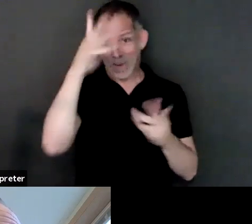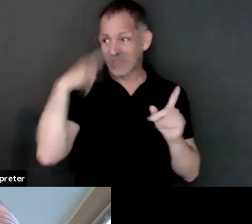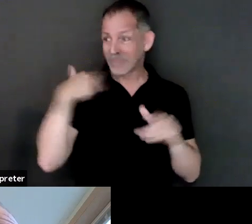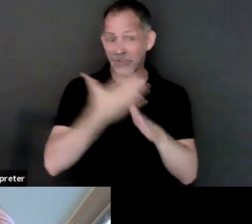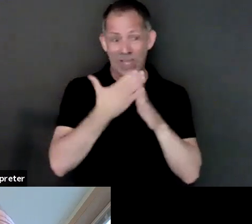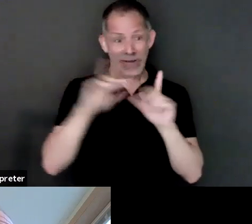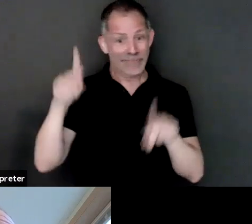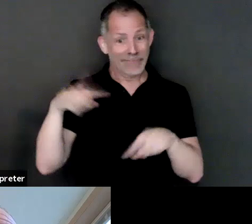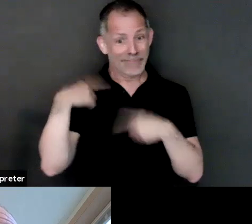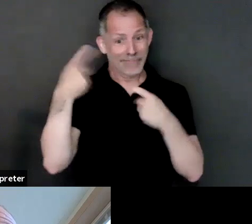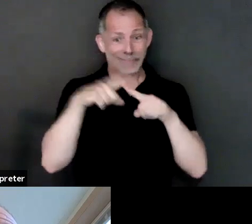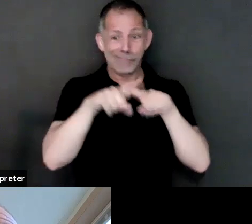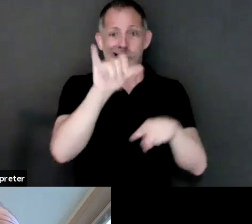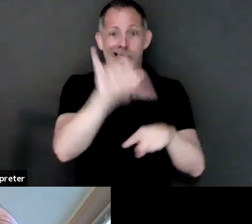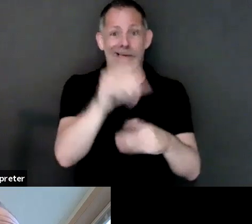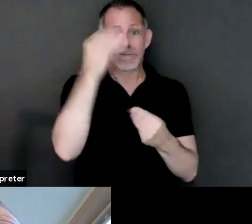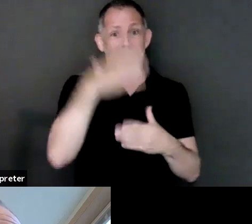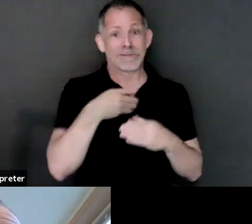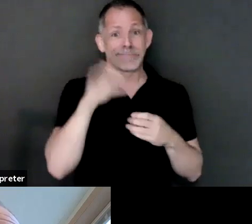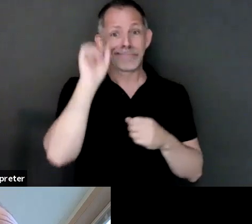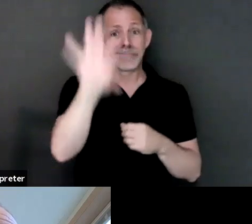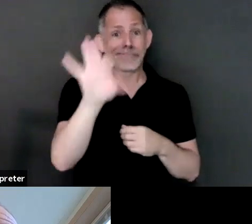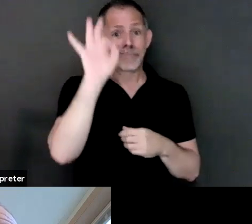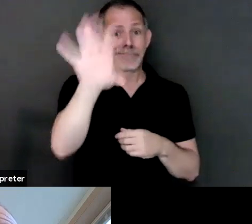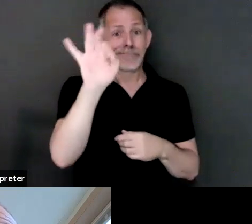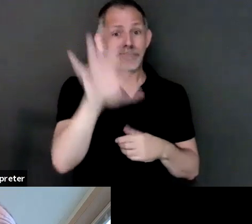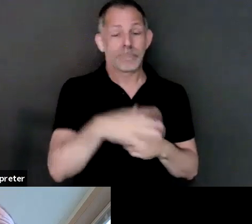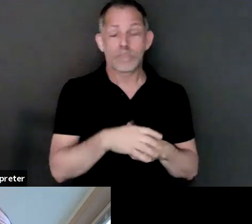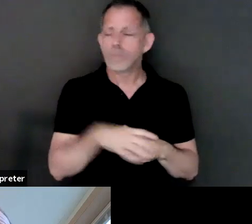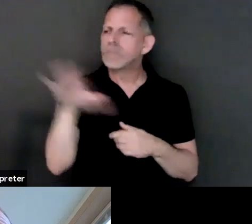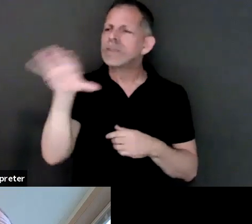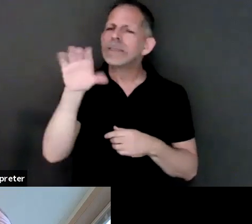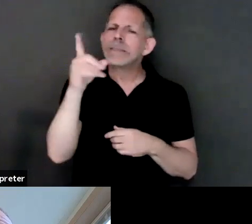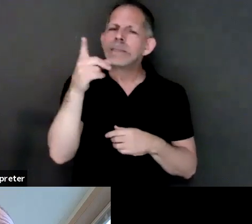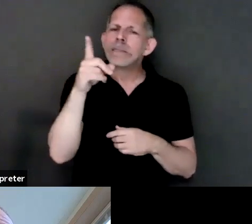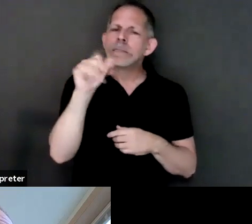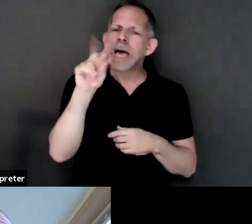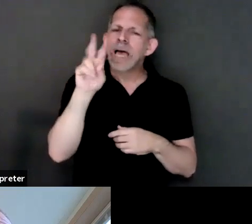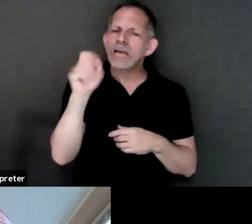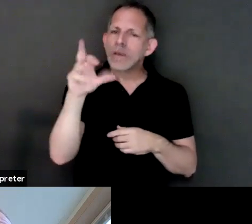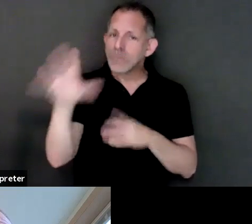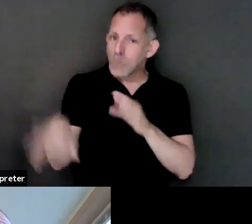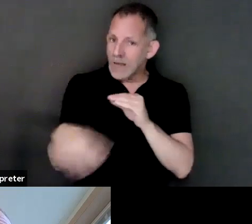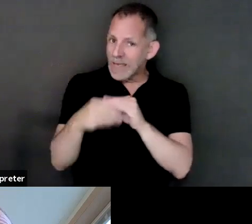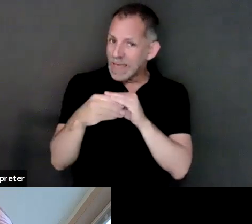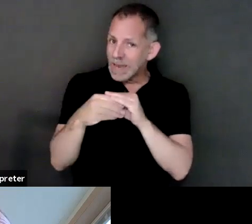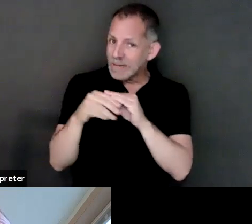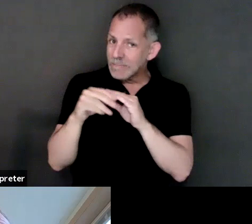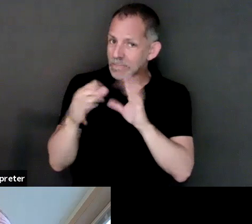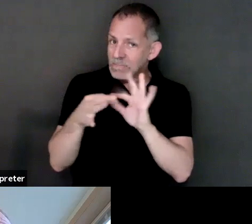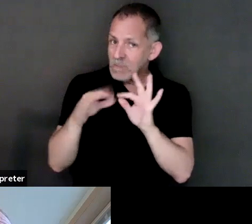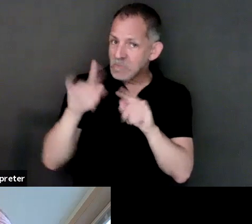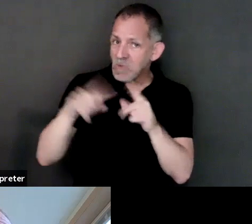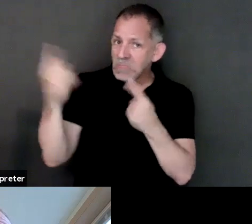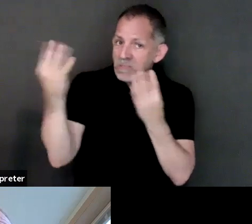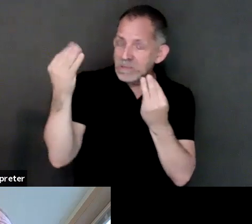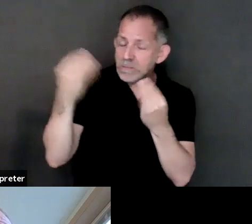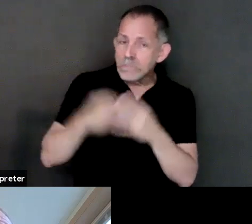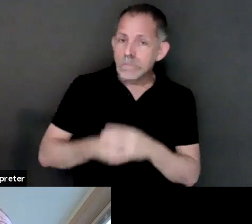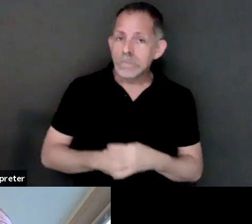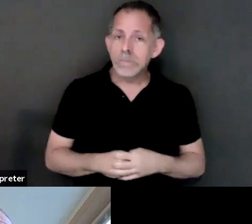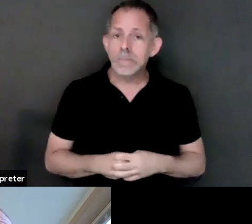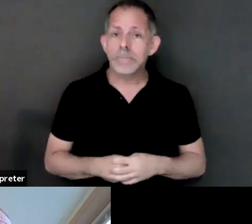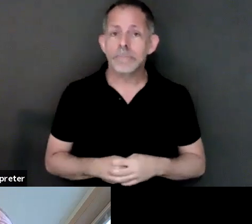input on these thoughts. Yeah, I think that the directive you issued,